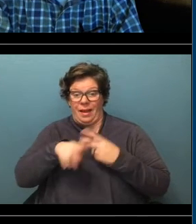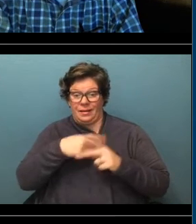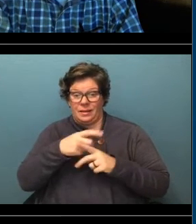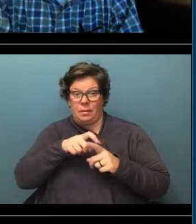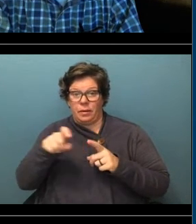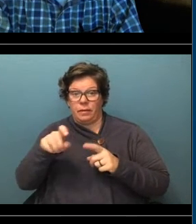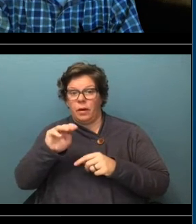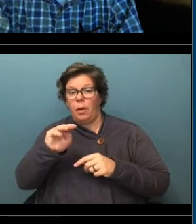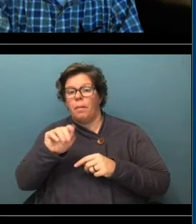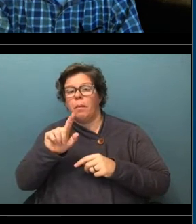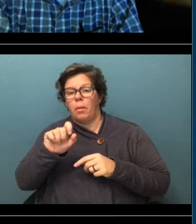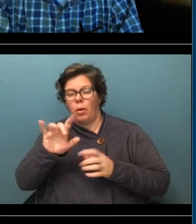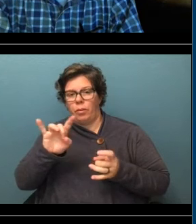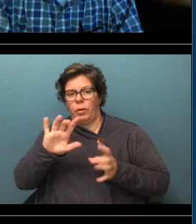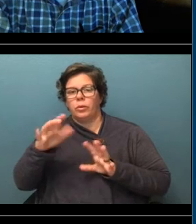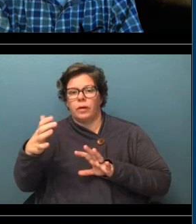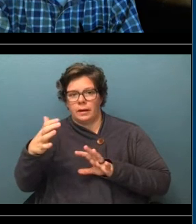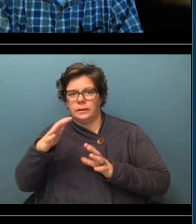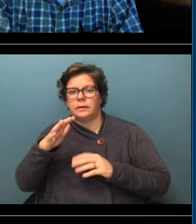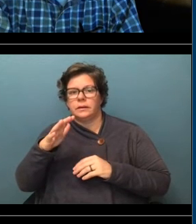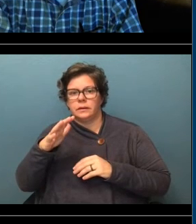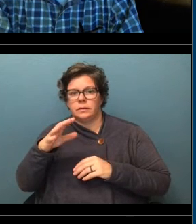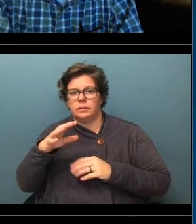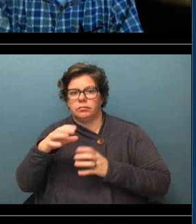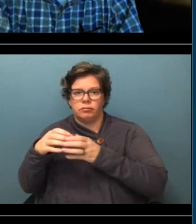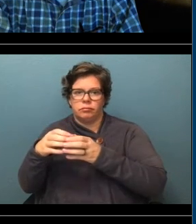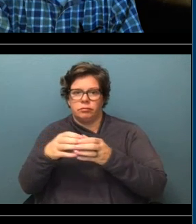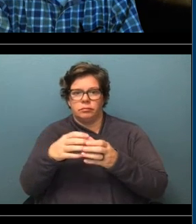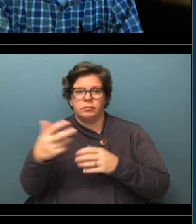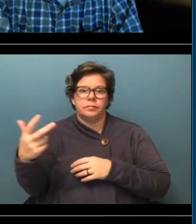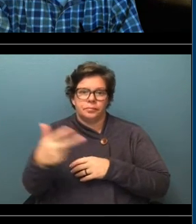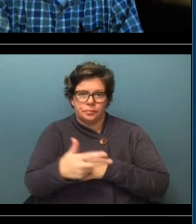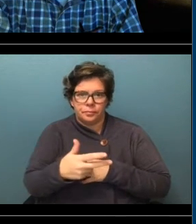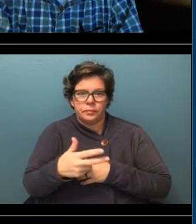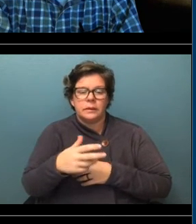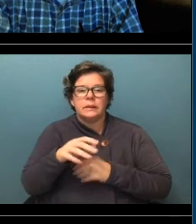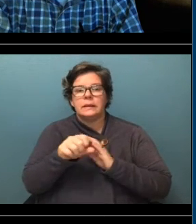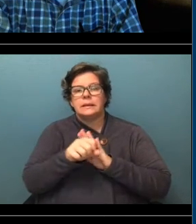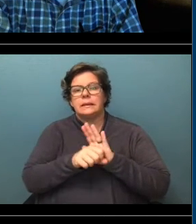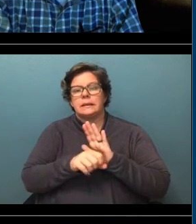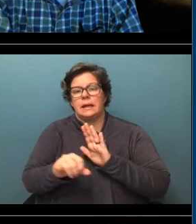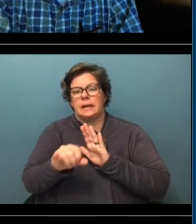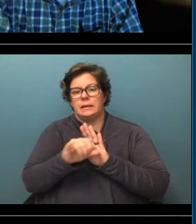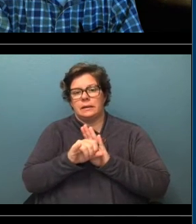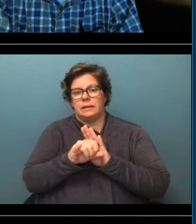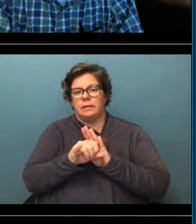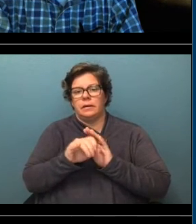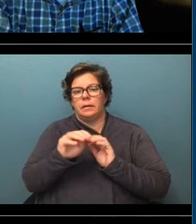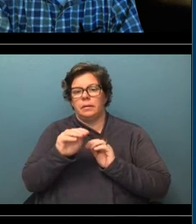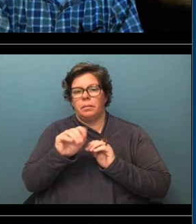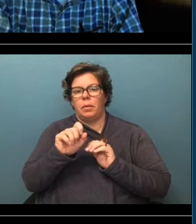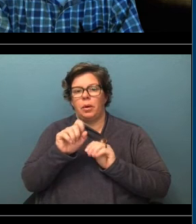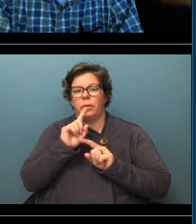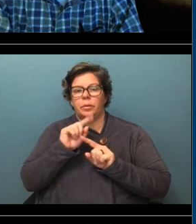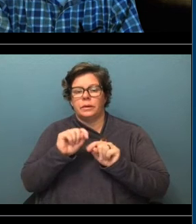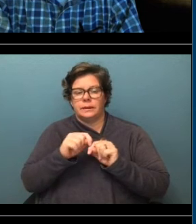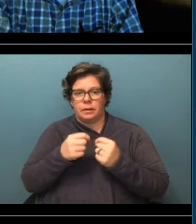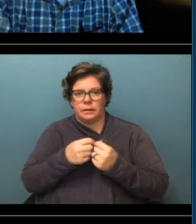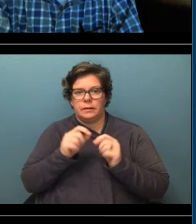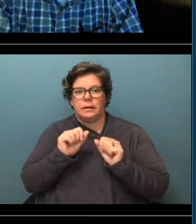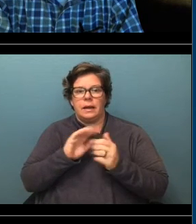mobile crisis, and the state has identified that the mobile response teams